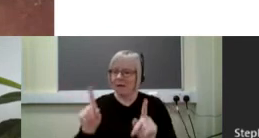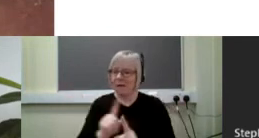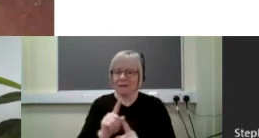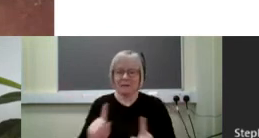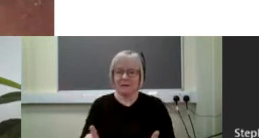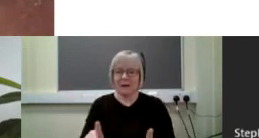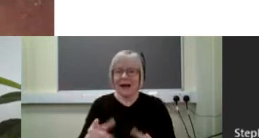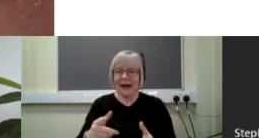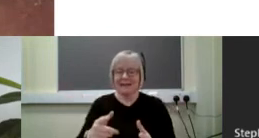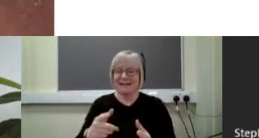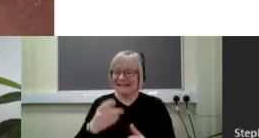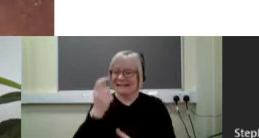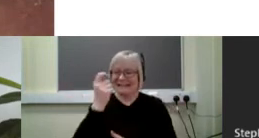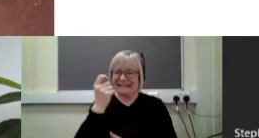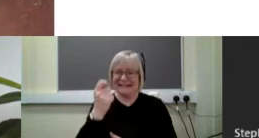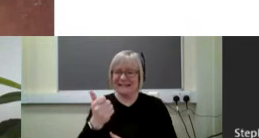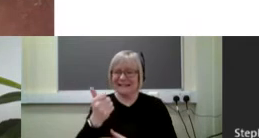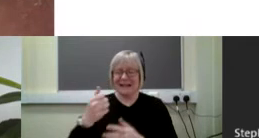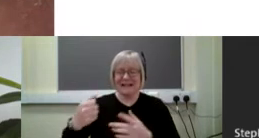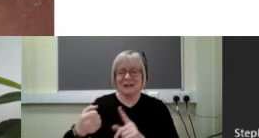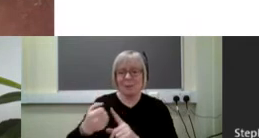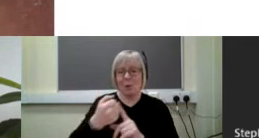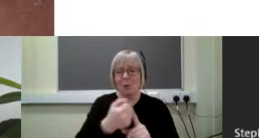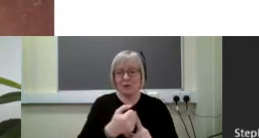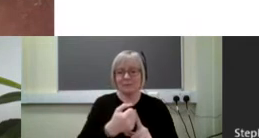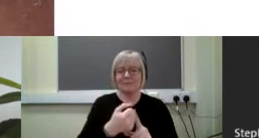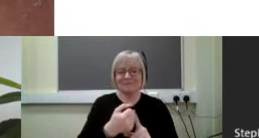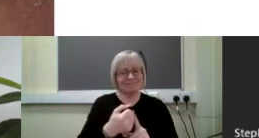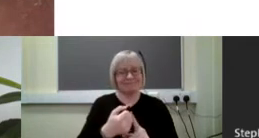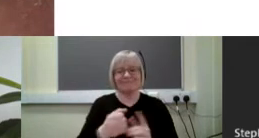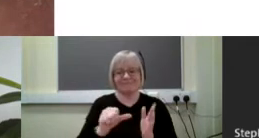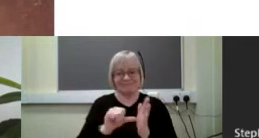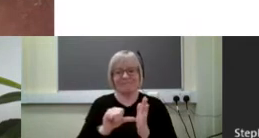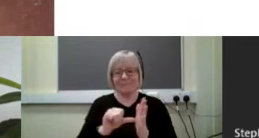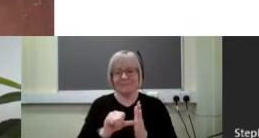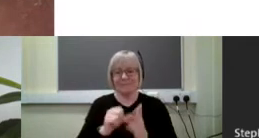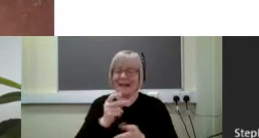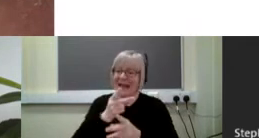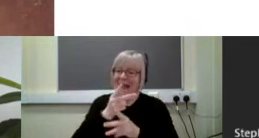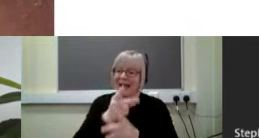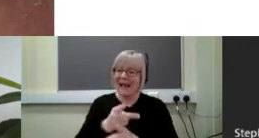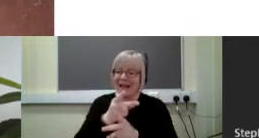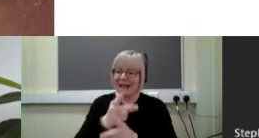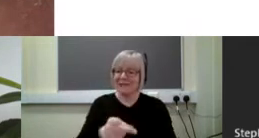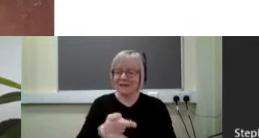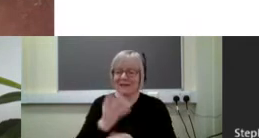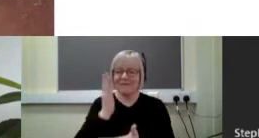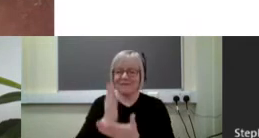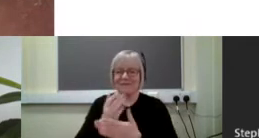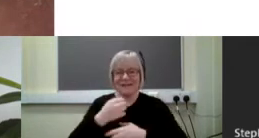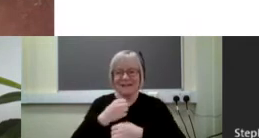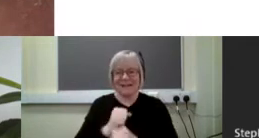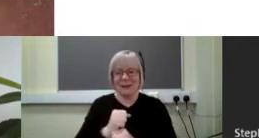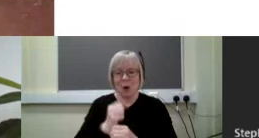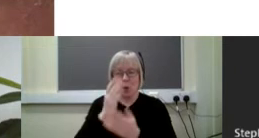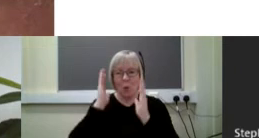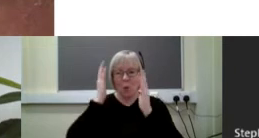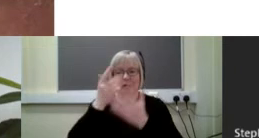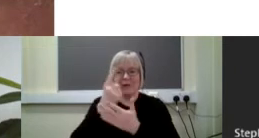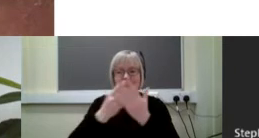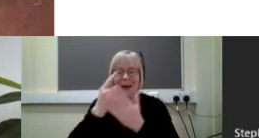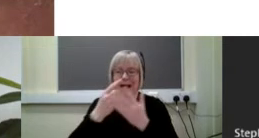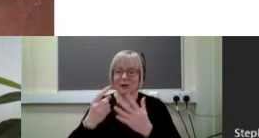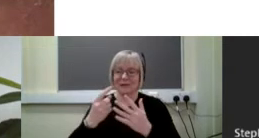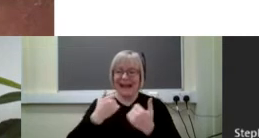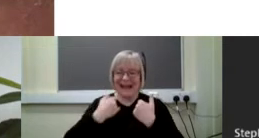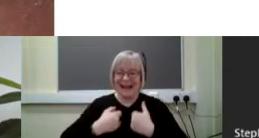support, such as diapers that some needed. Caregivers were particularly stressed about illness and death. If they